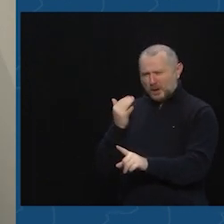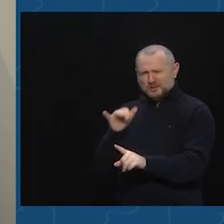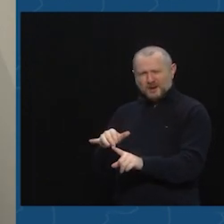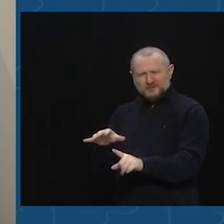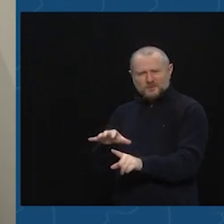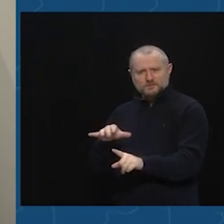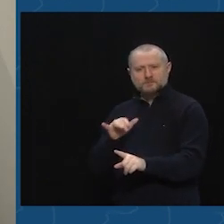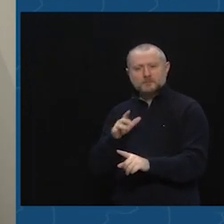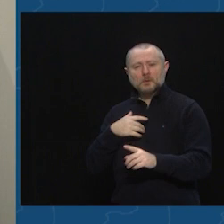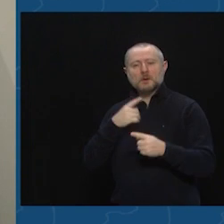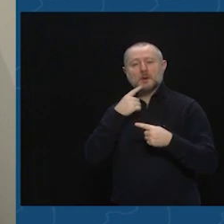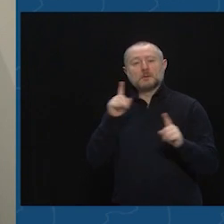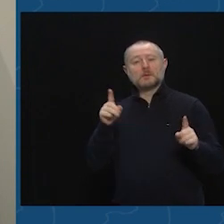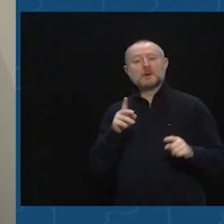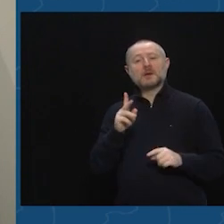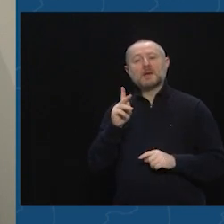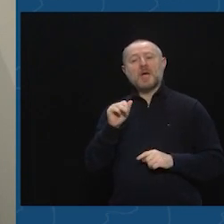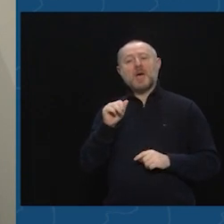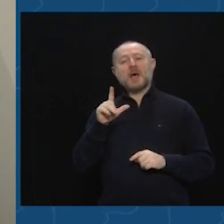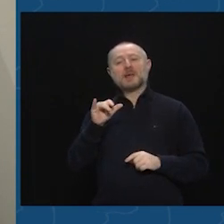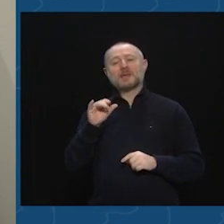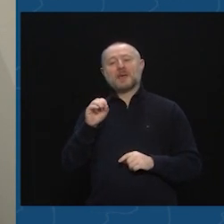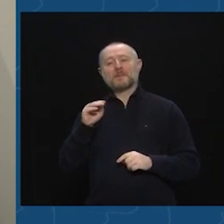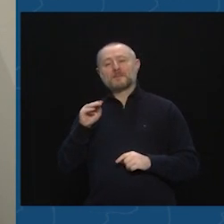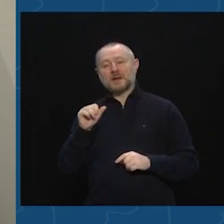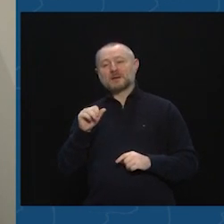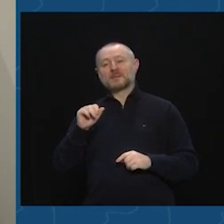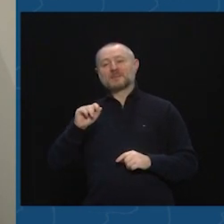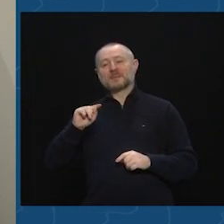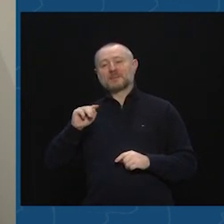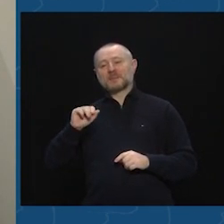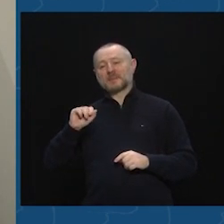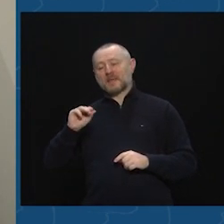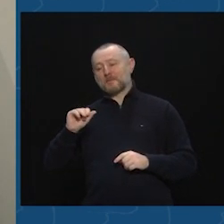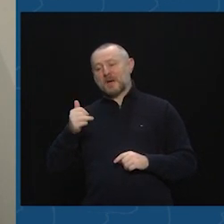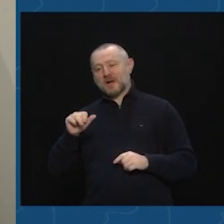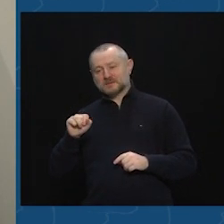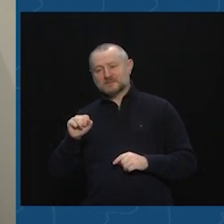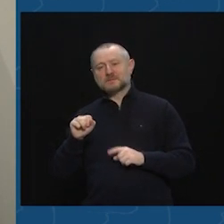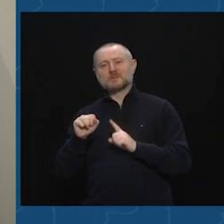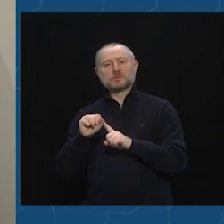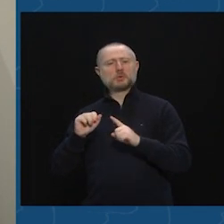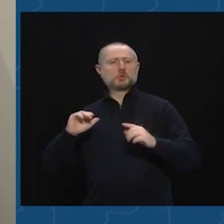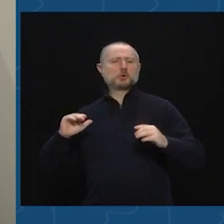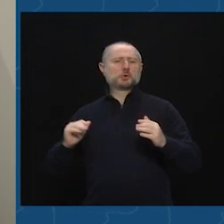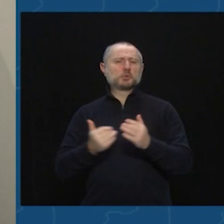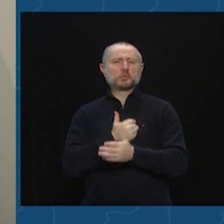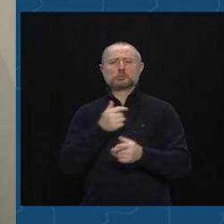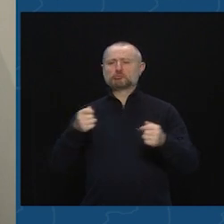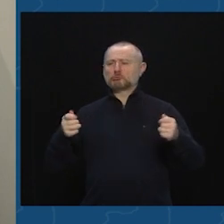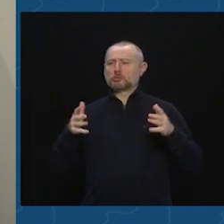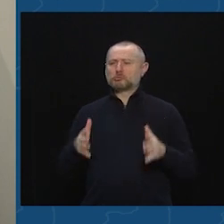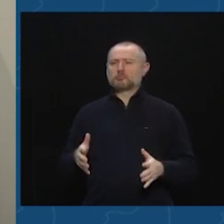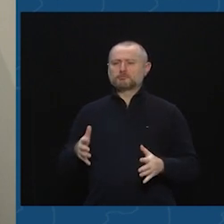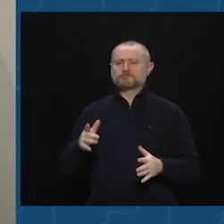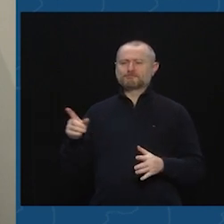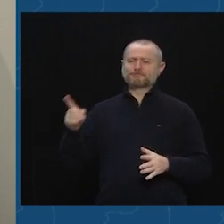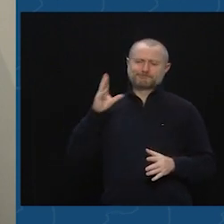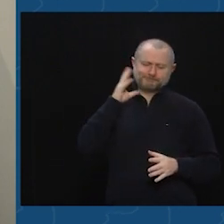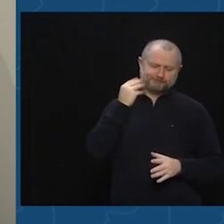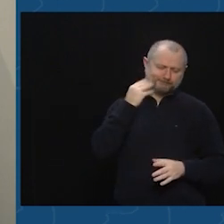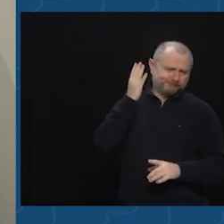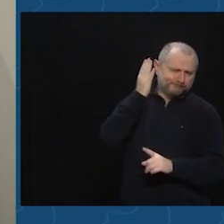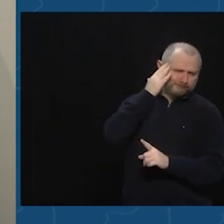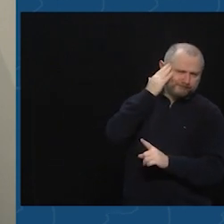the new executive director. We'll be staffing her up. She comes with a tremendous experience in dealing with justice in New York City, so I want to welcome